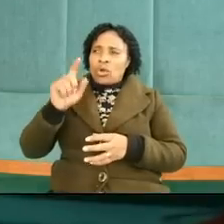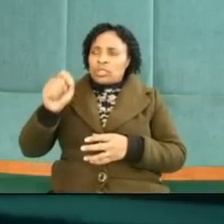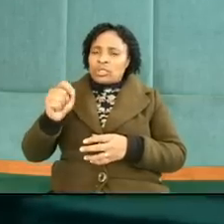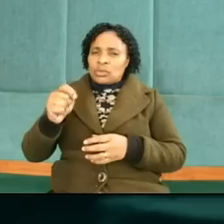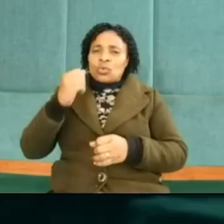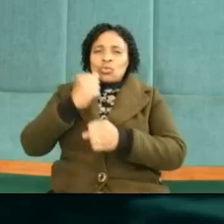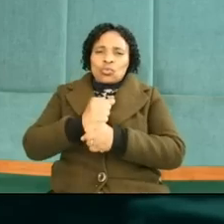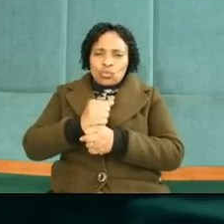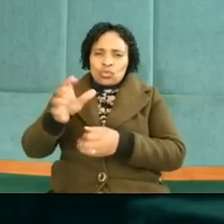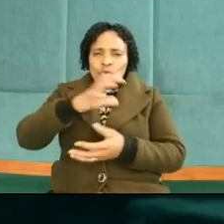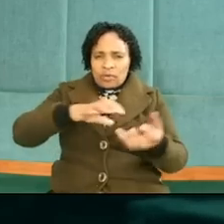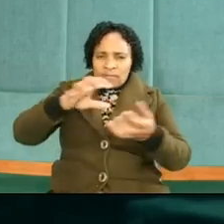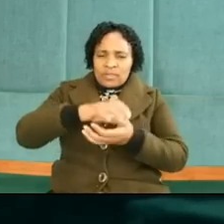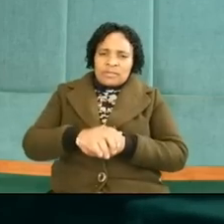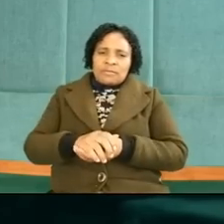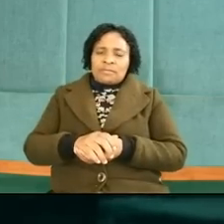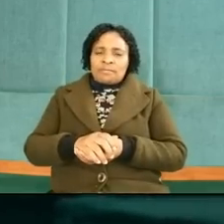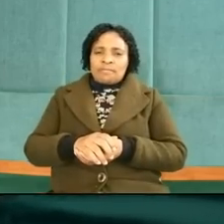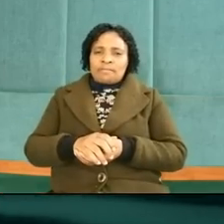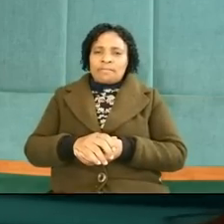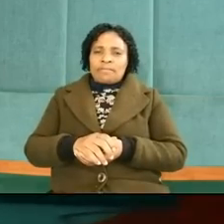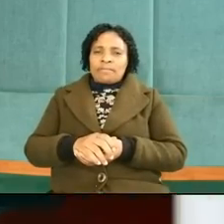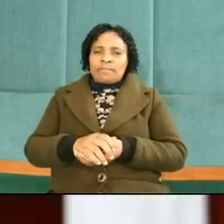to convince them.